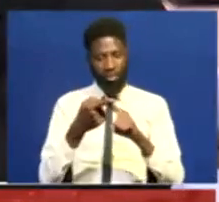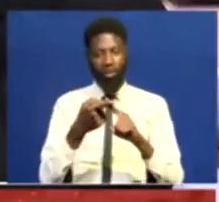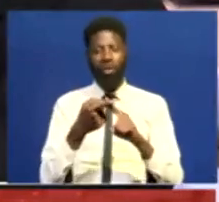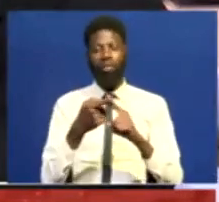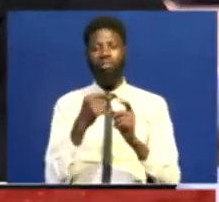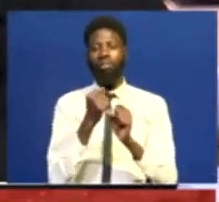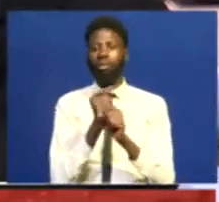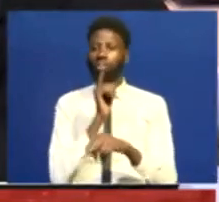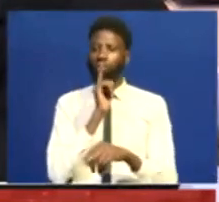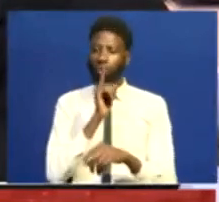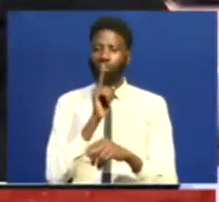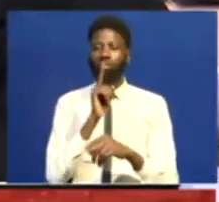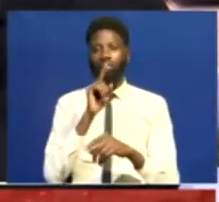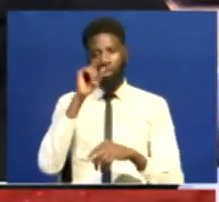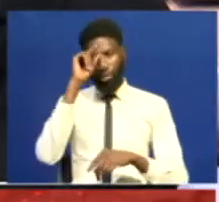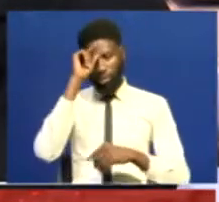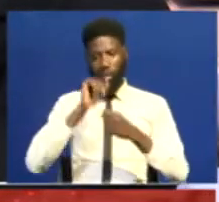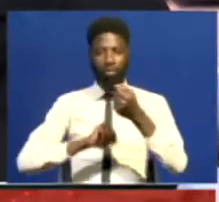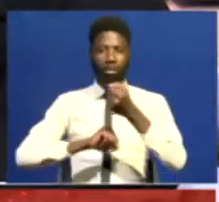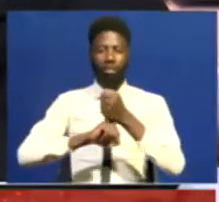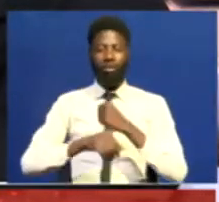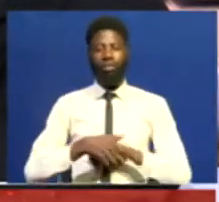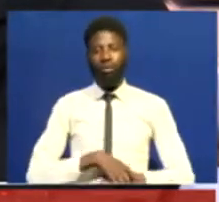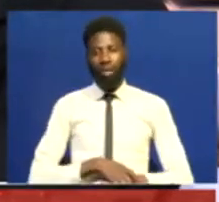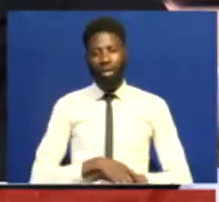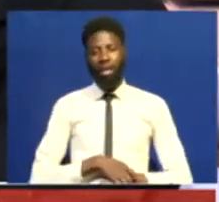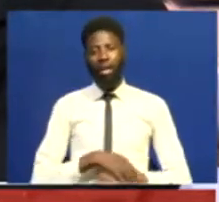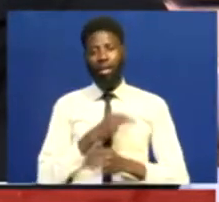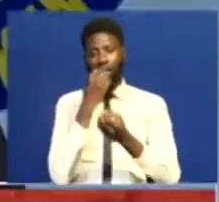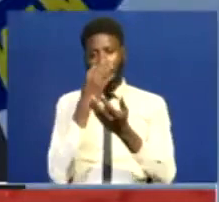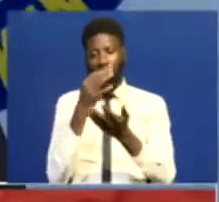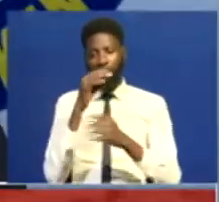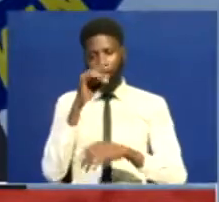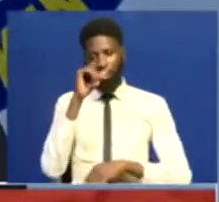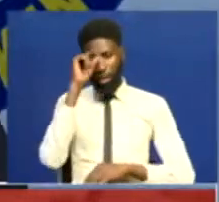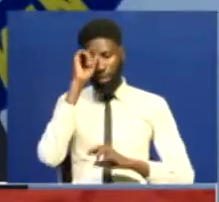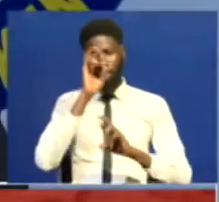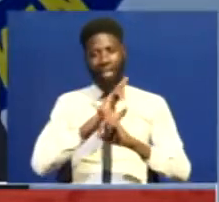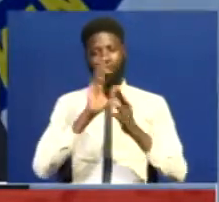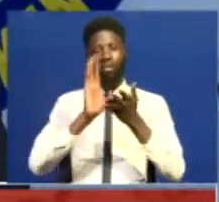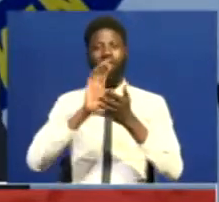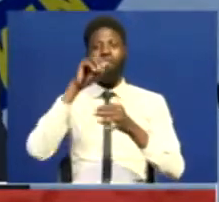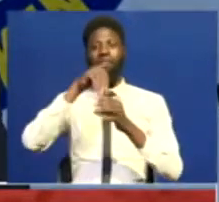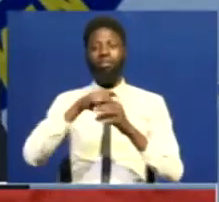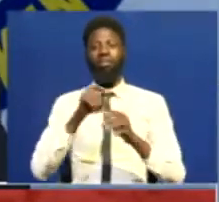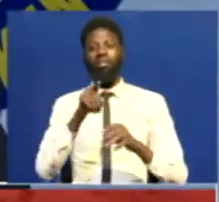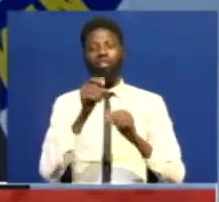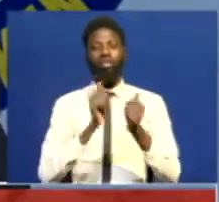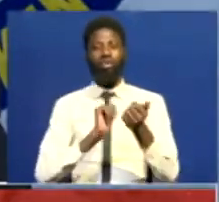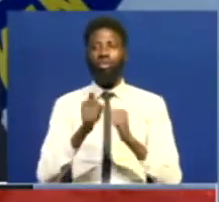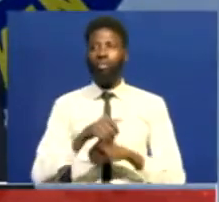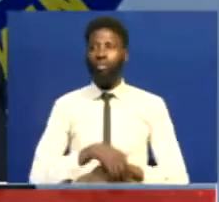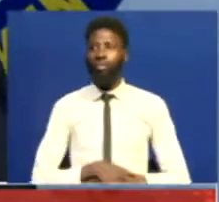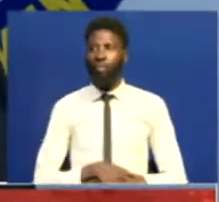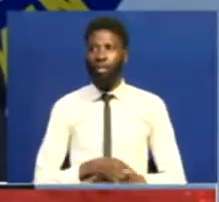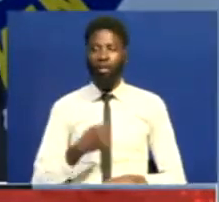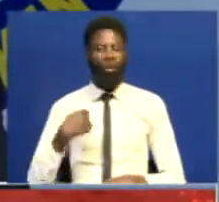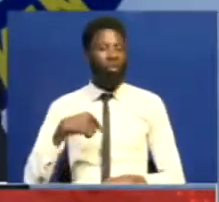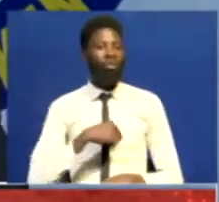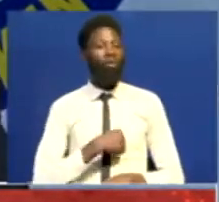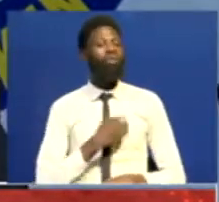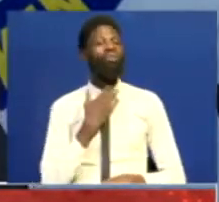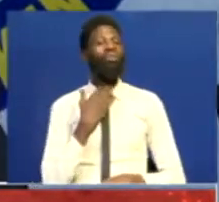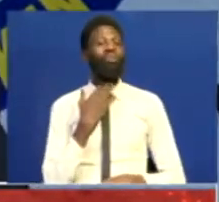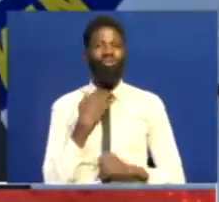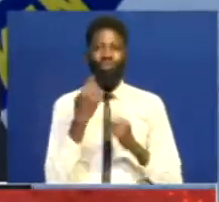kuwa wako tayari kuwekeza katika mchezo huo. We want to see a strong pipeline, a strong